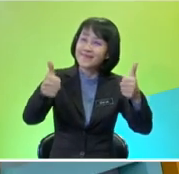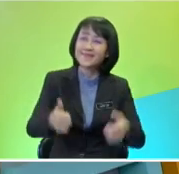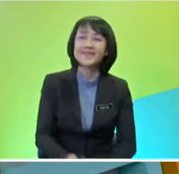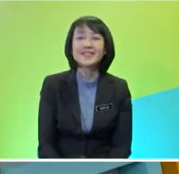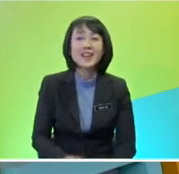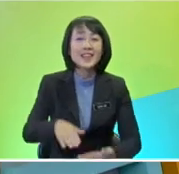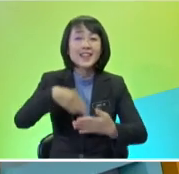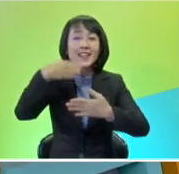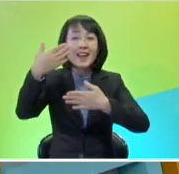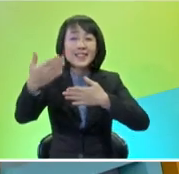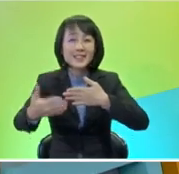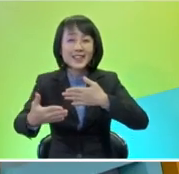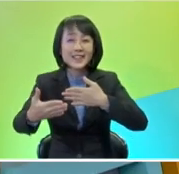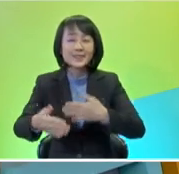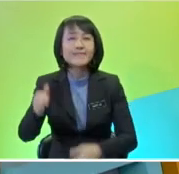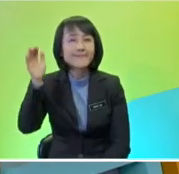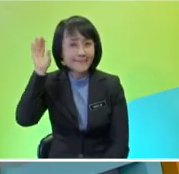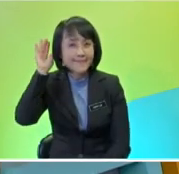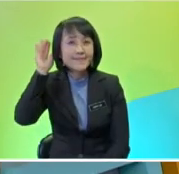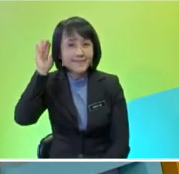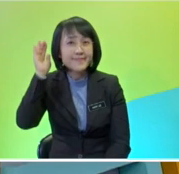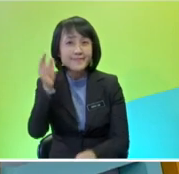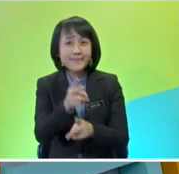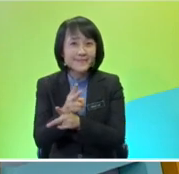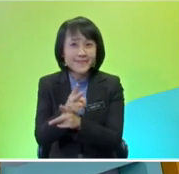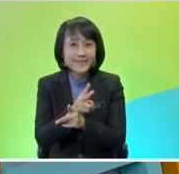right, next one. Listen carefully.